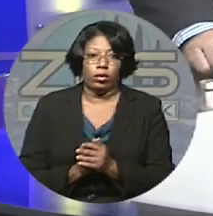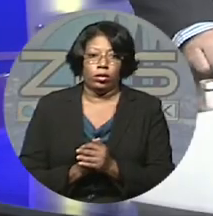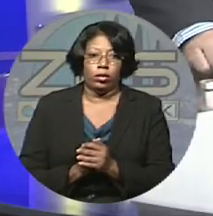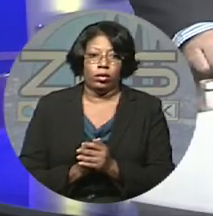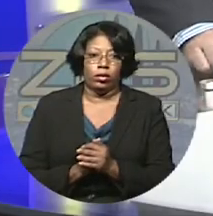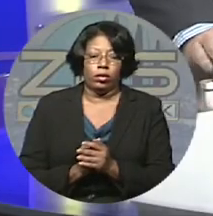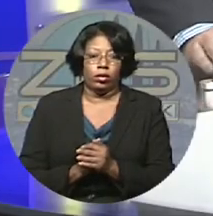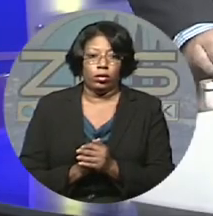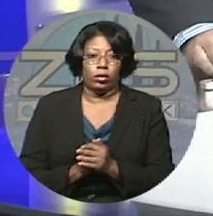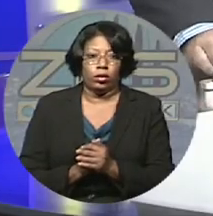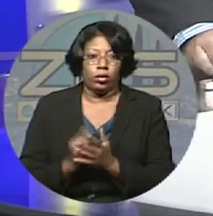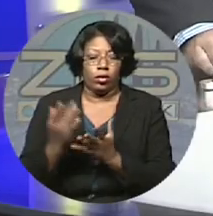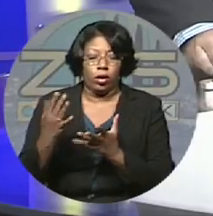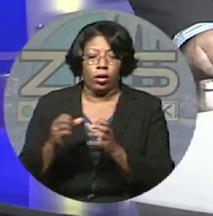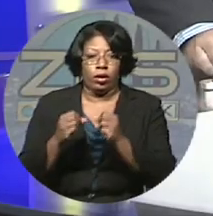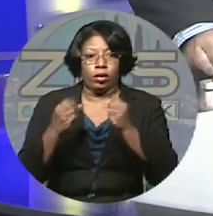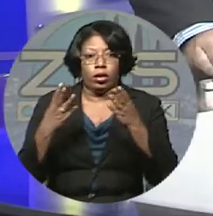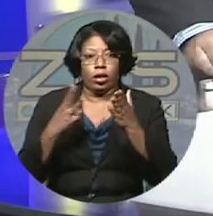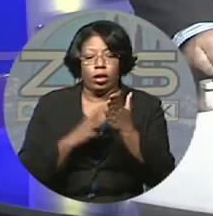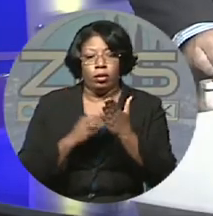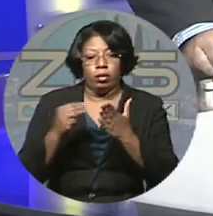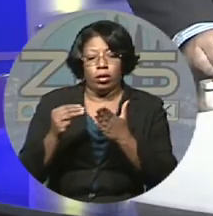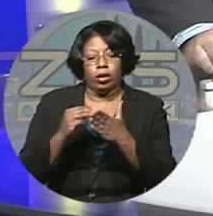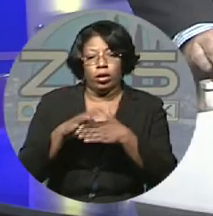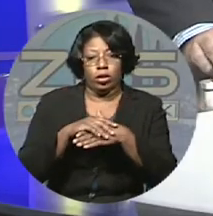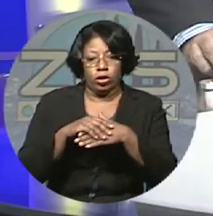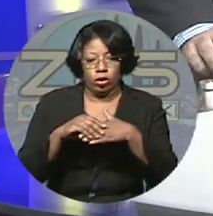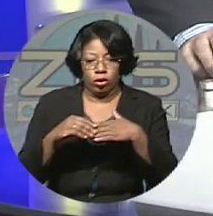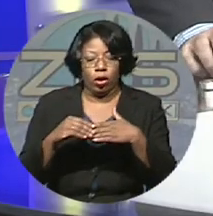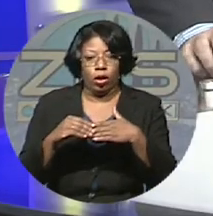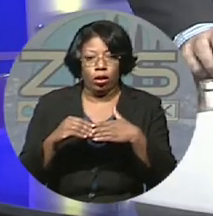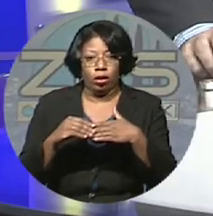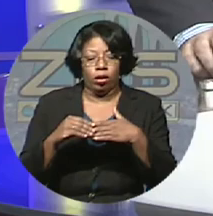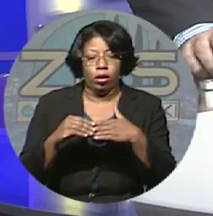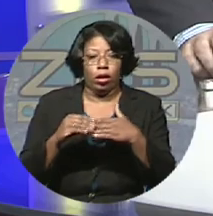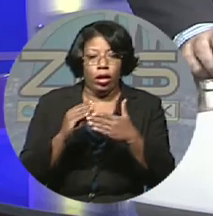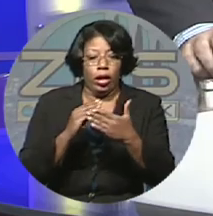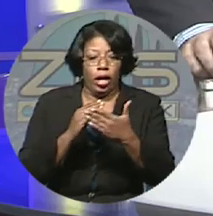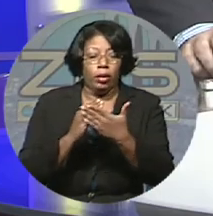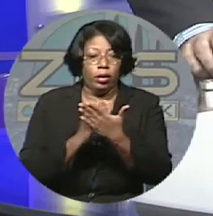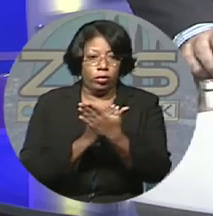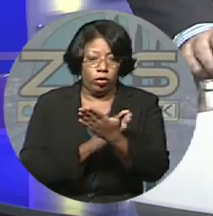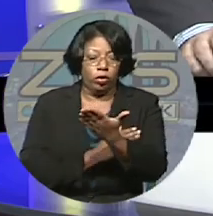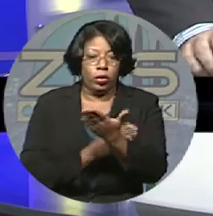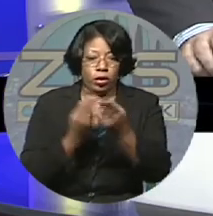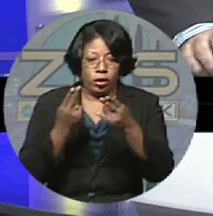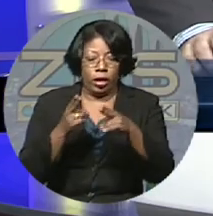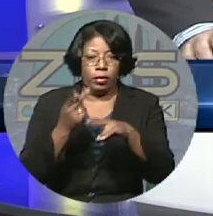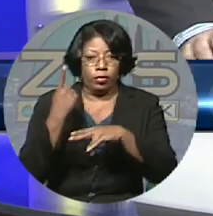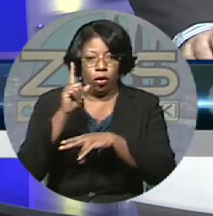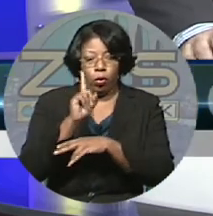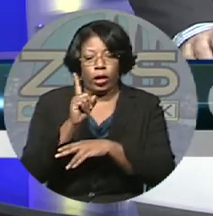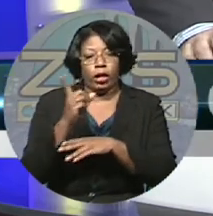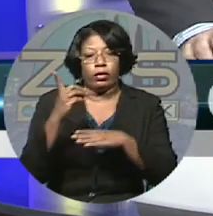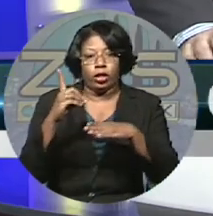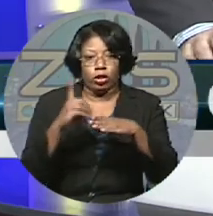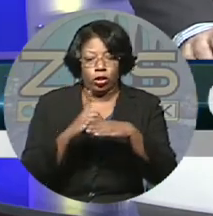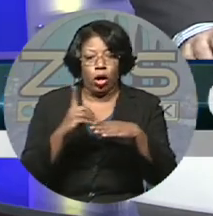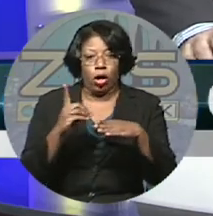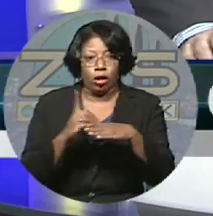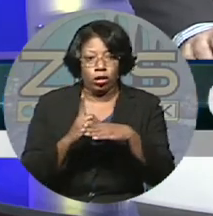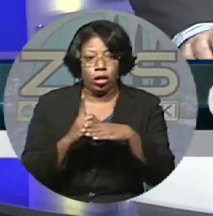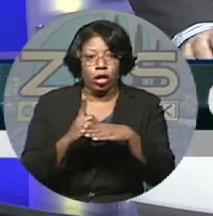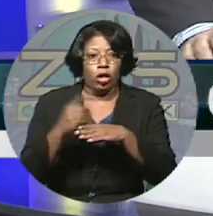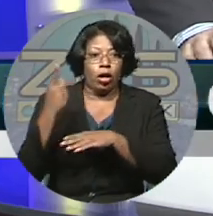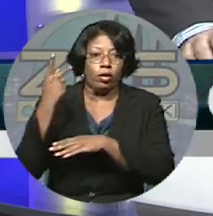A long-awaited multi-million dollar upgrade is on the way for one of the island's docks. Good evening, everyone. I'm Charisma Robinson. And I'm Chris Saunders. Thank you so much